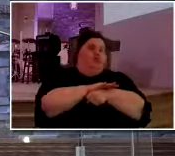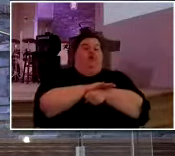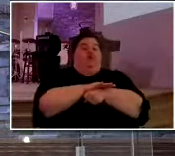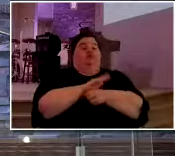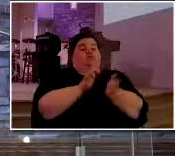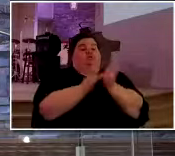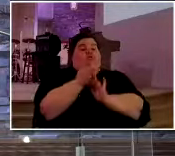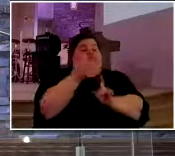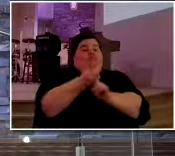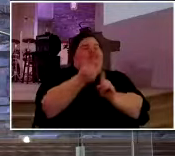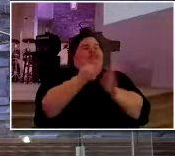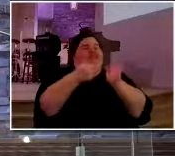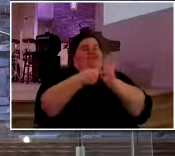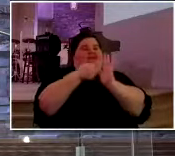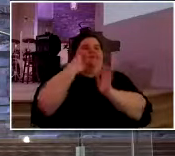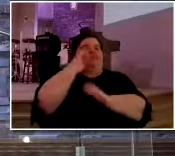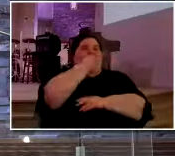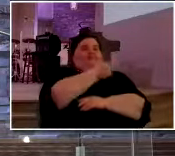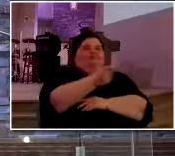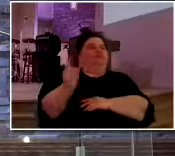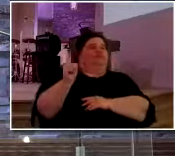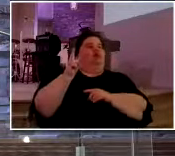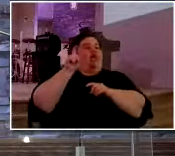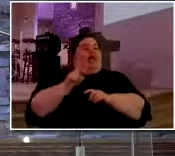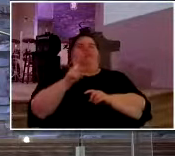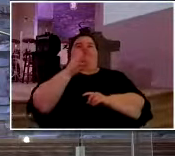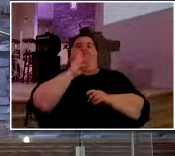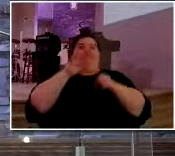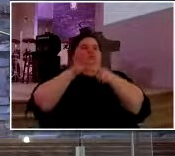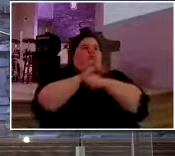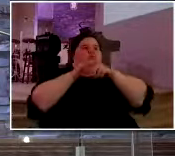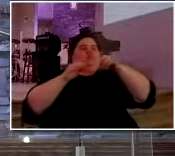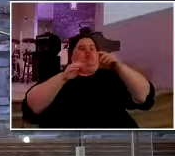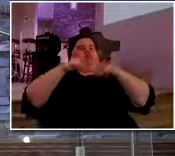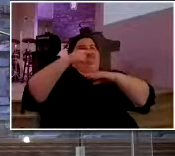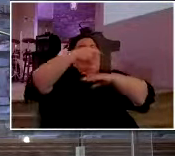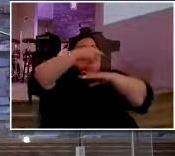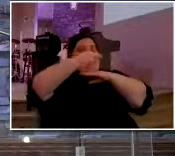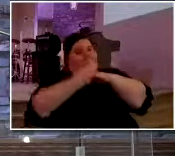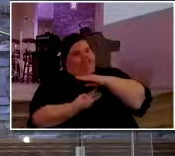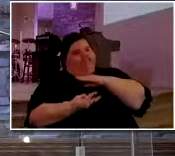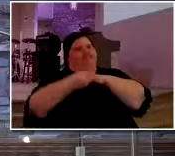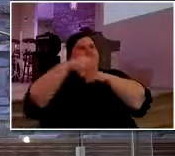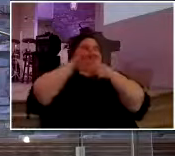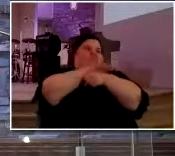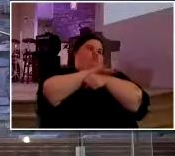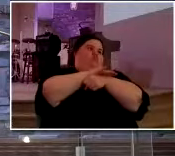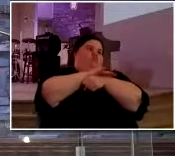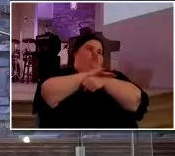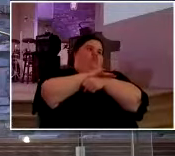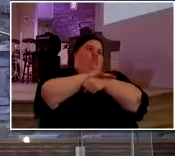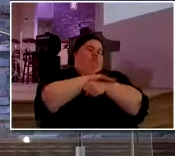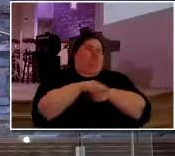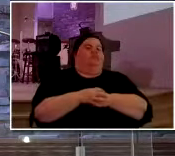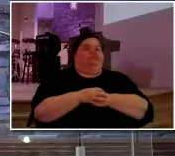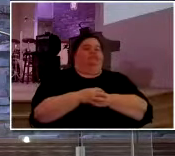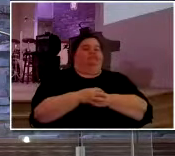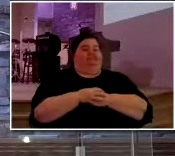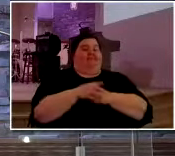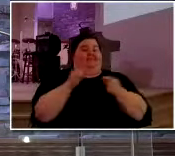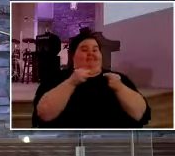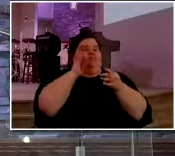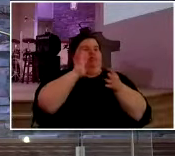for each of us to come up out of the water in newness of life, that our sin would be washed away. This is how Paul